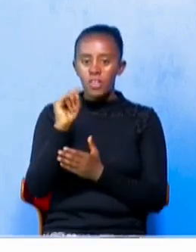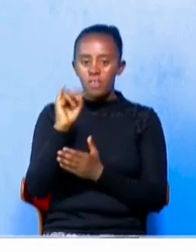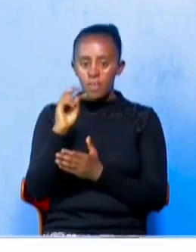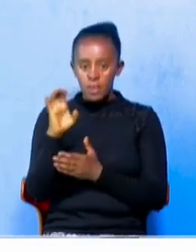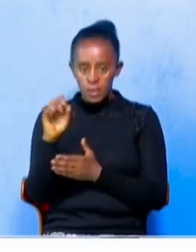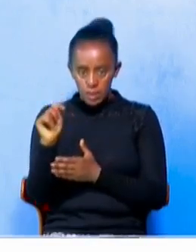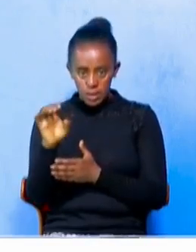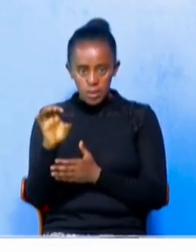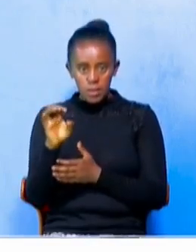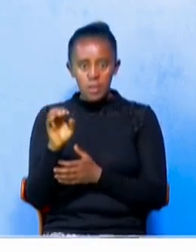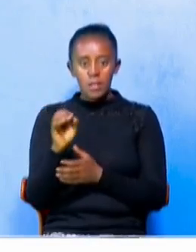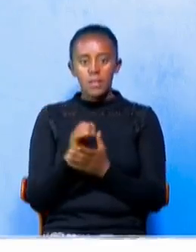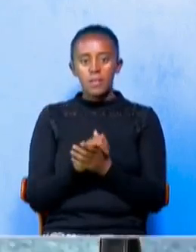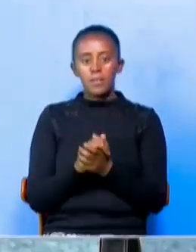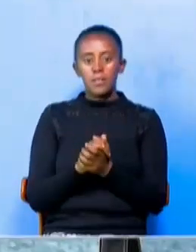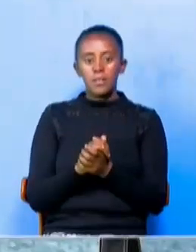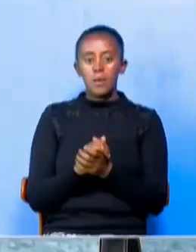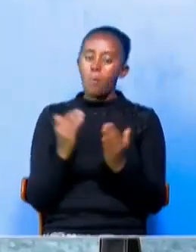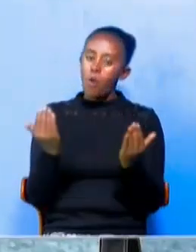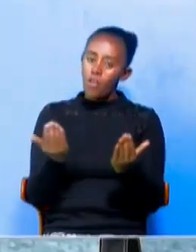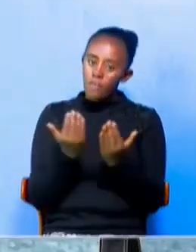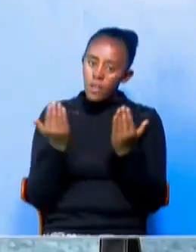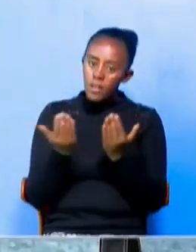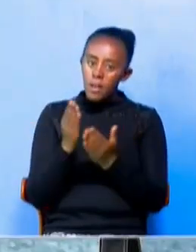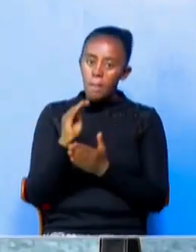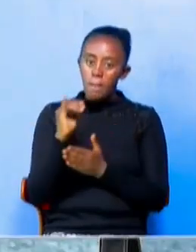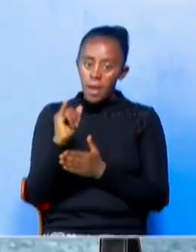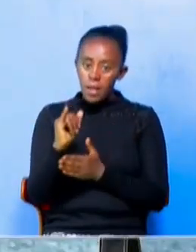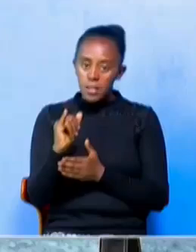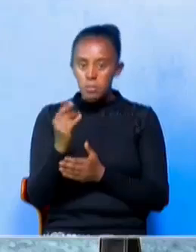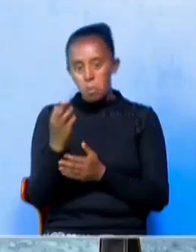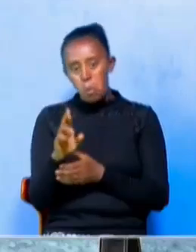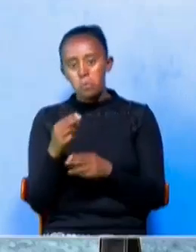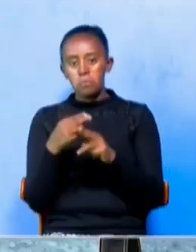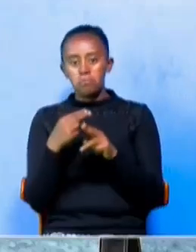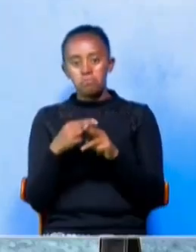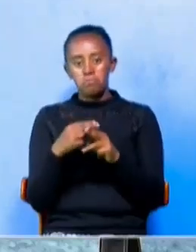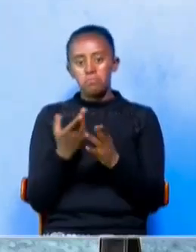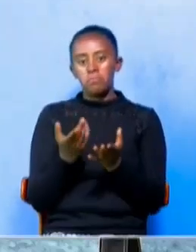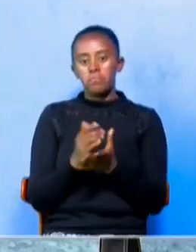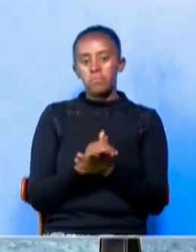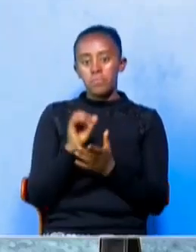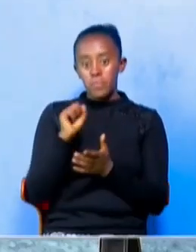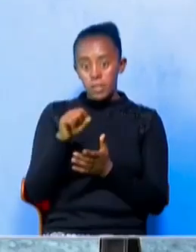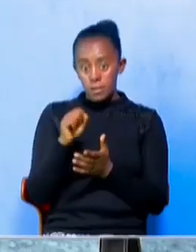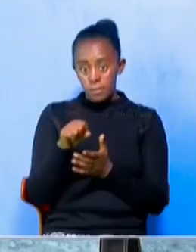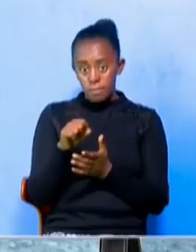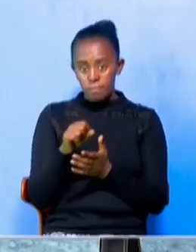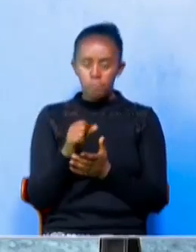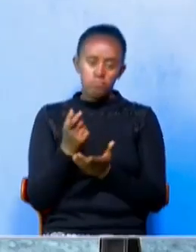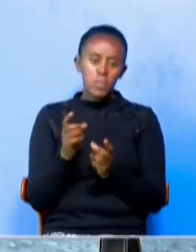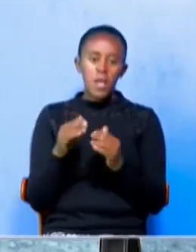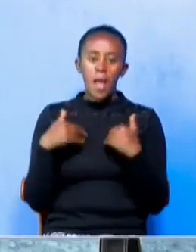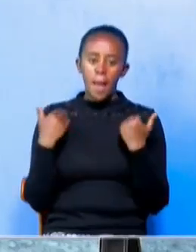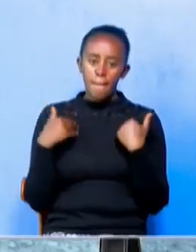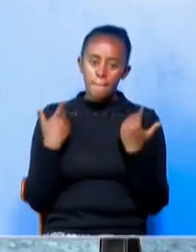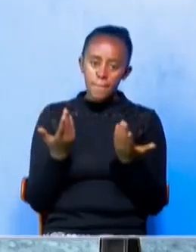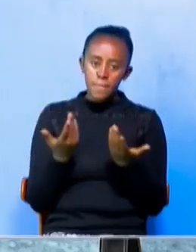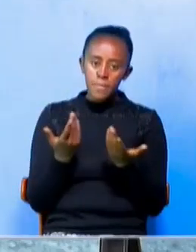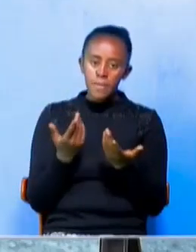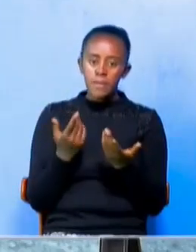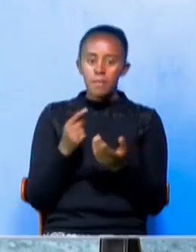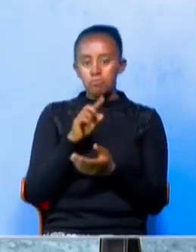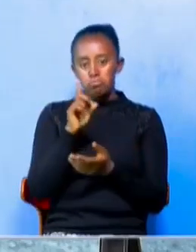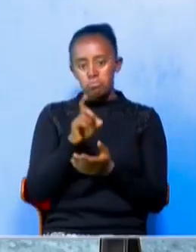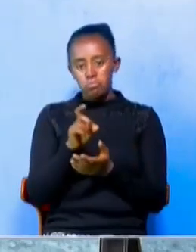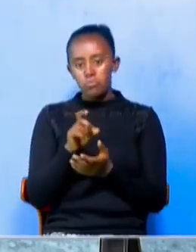Him is okay? Leslie. Motivate him by asking his or her name. Yeah. You are happy if someone